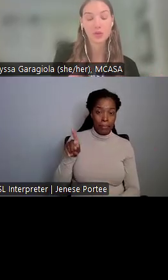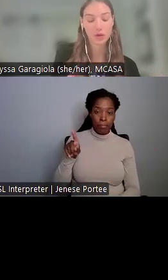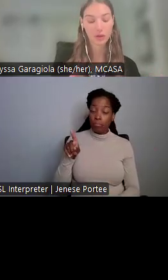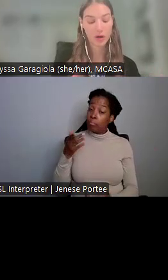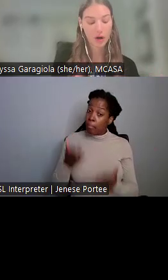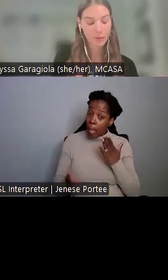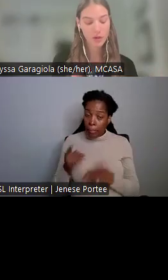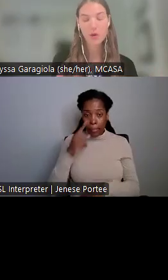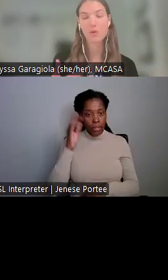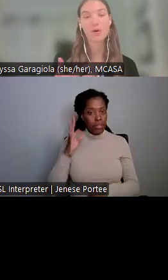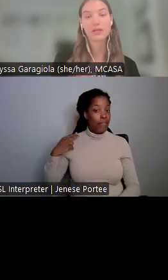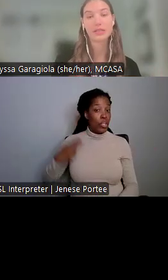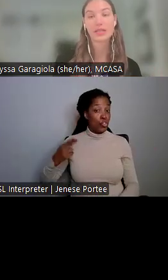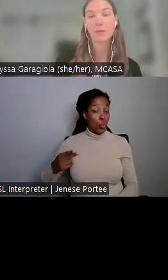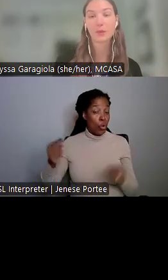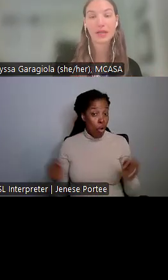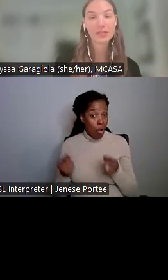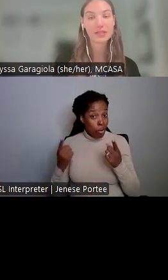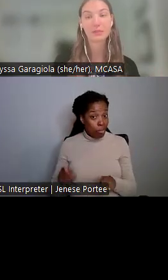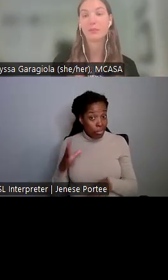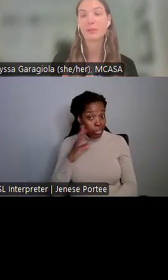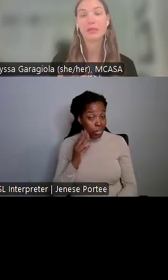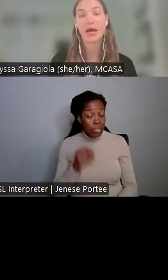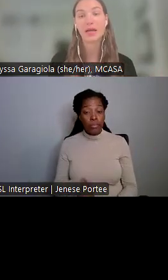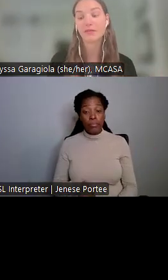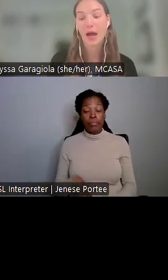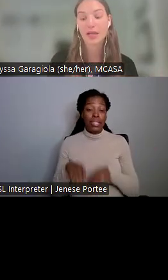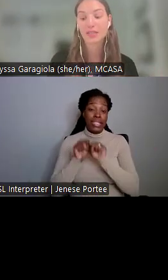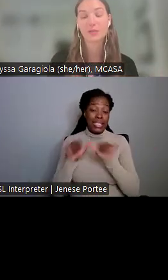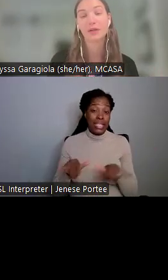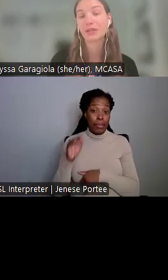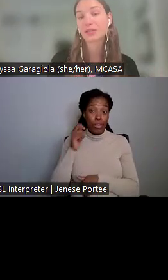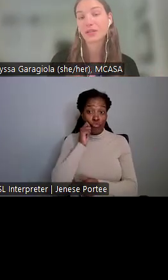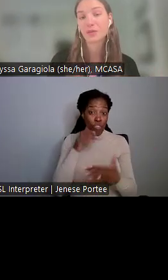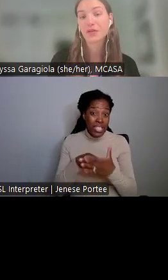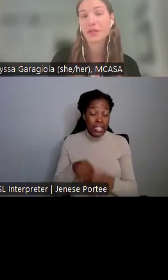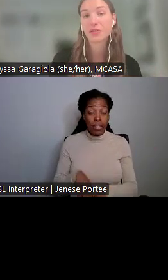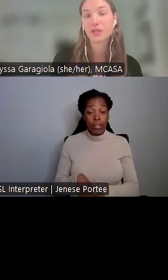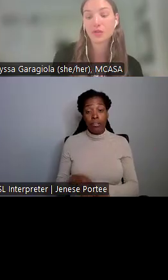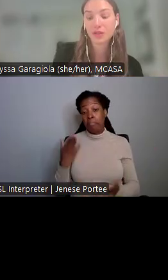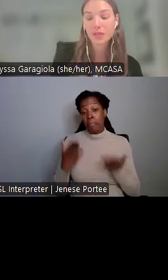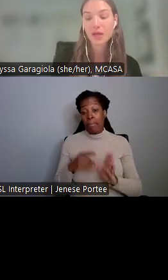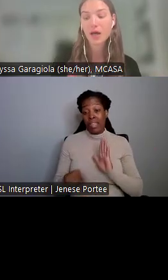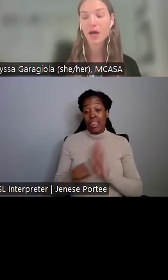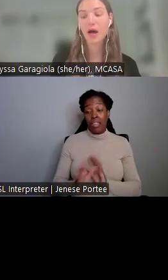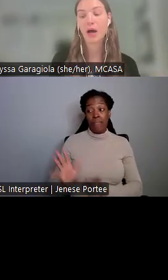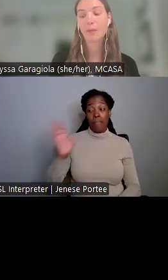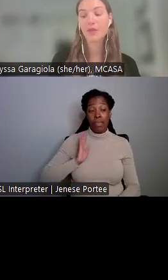to historical harm or systemic racism, maybe negative past experiences with